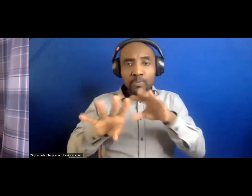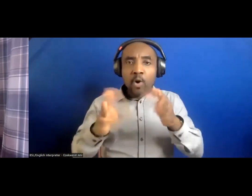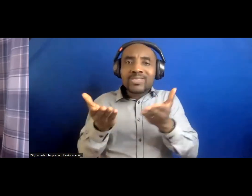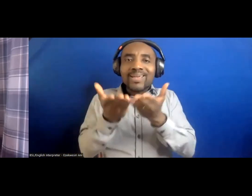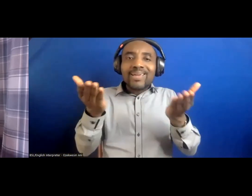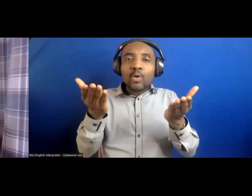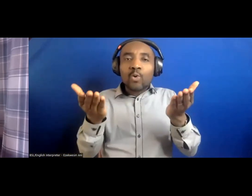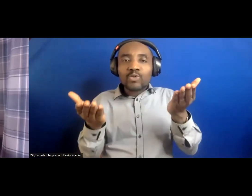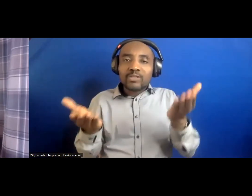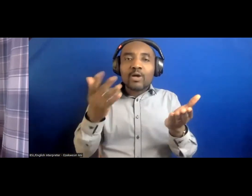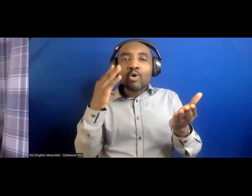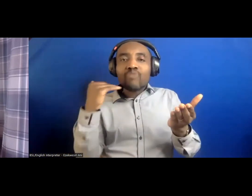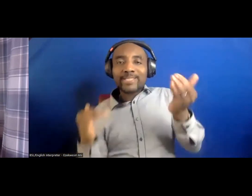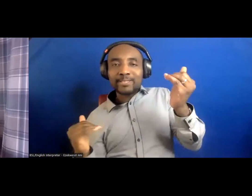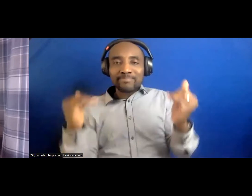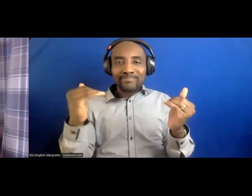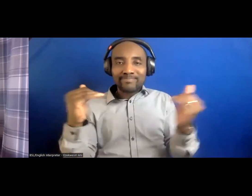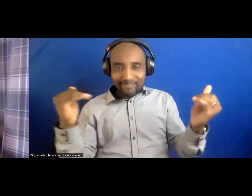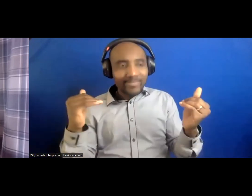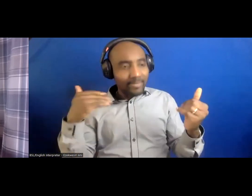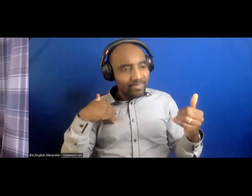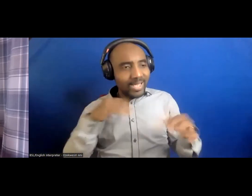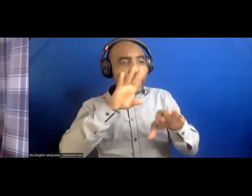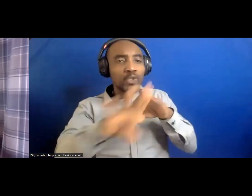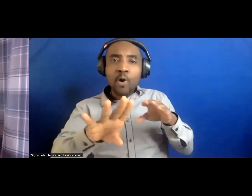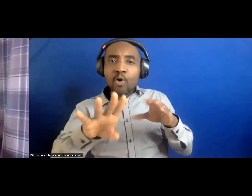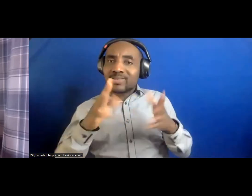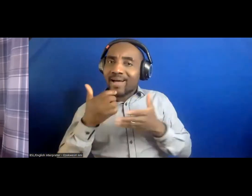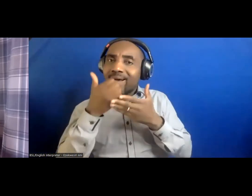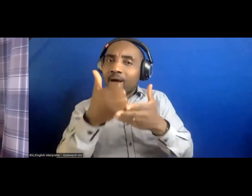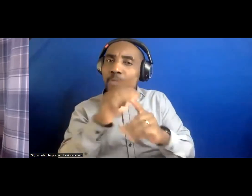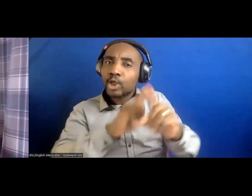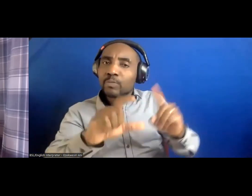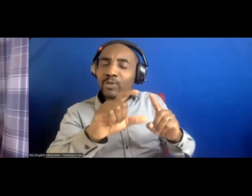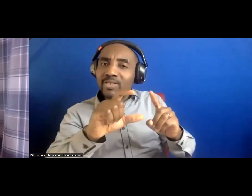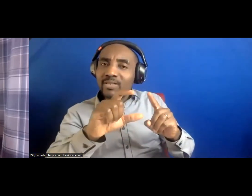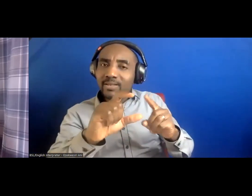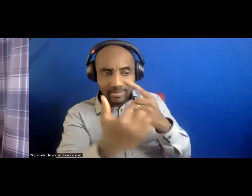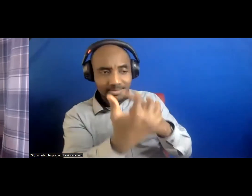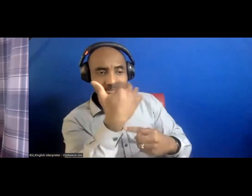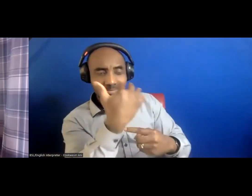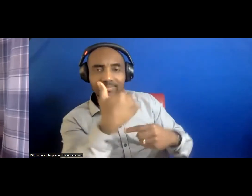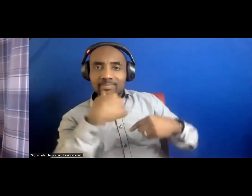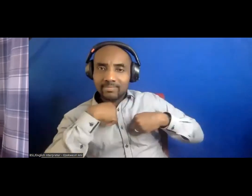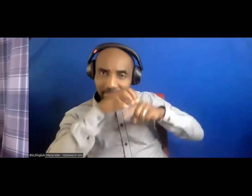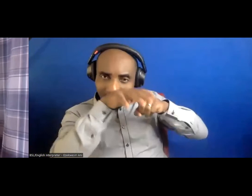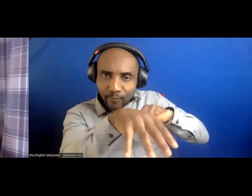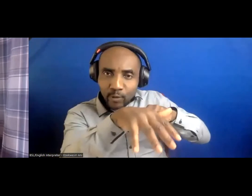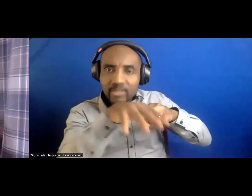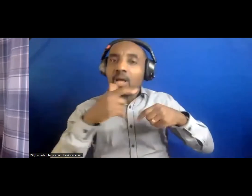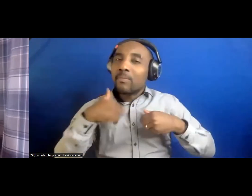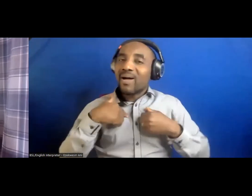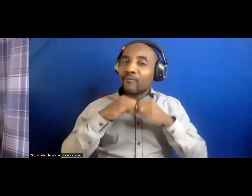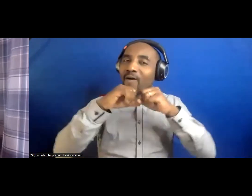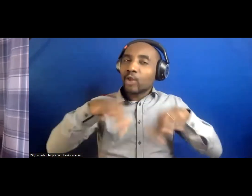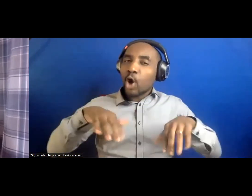Ubuntu. I brought it back to our communities. But I believe that I have lost. Many will know that in losing